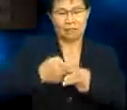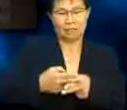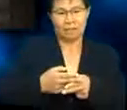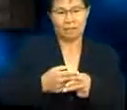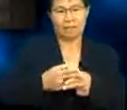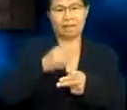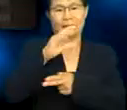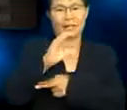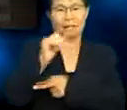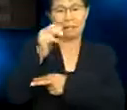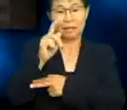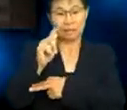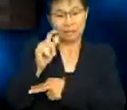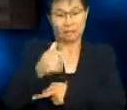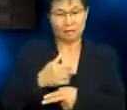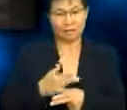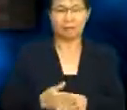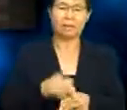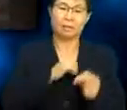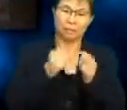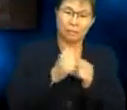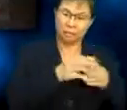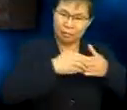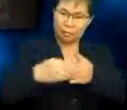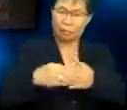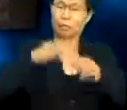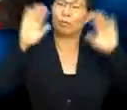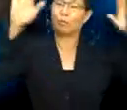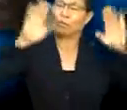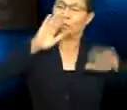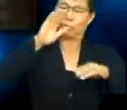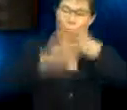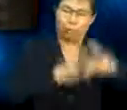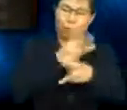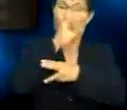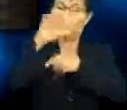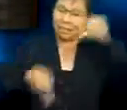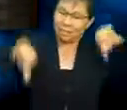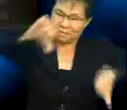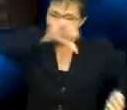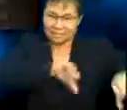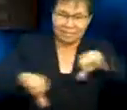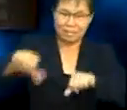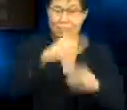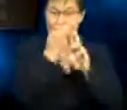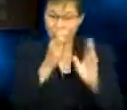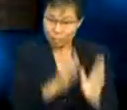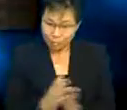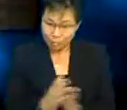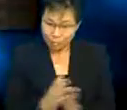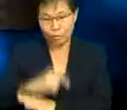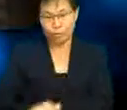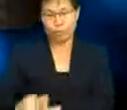Hello, my name is Trenton. I will be your guide in the wonderful world of science.